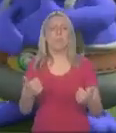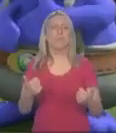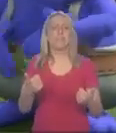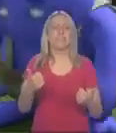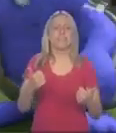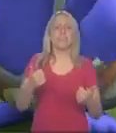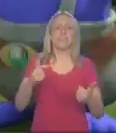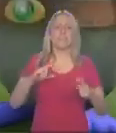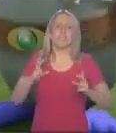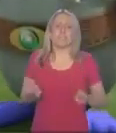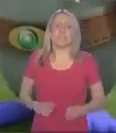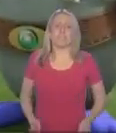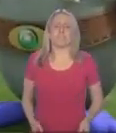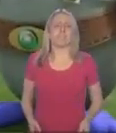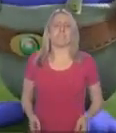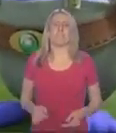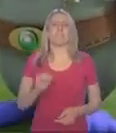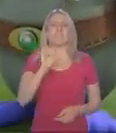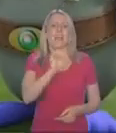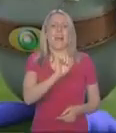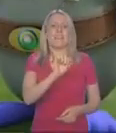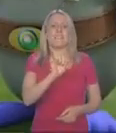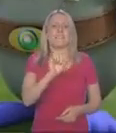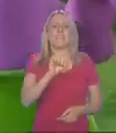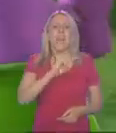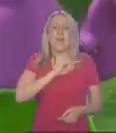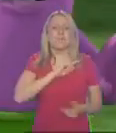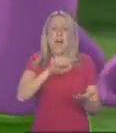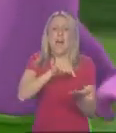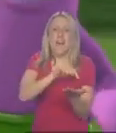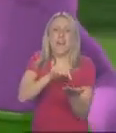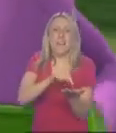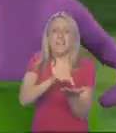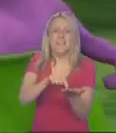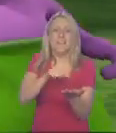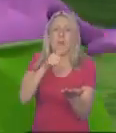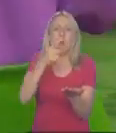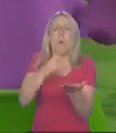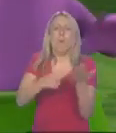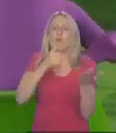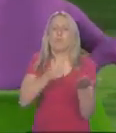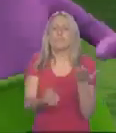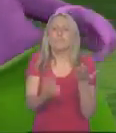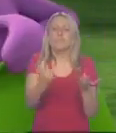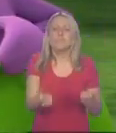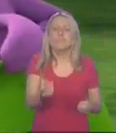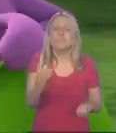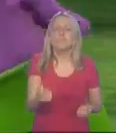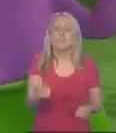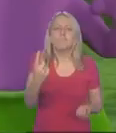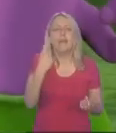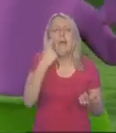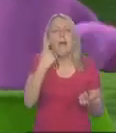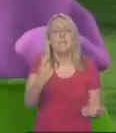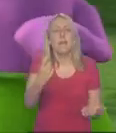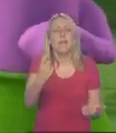fit, healthy, and in shape. Exactly, Bodkin. That's why the Rainbow's End remote